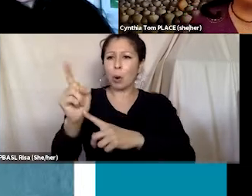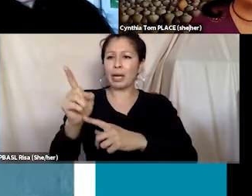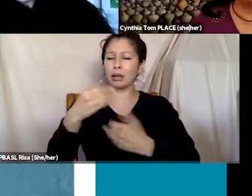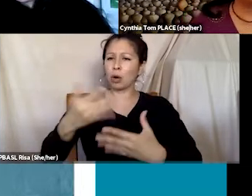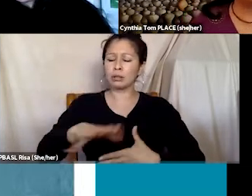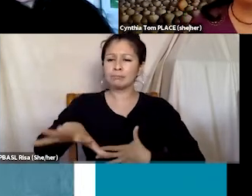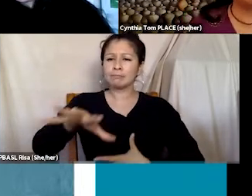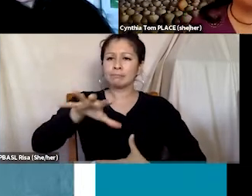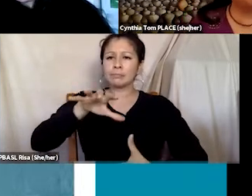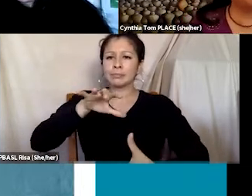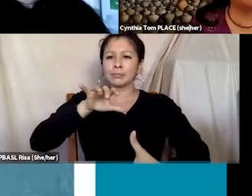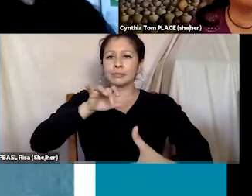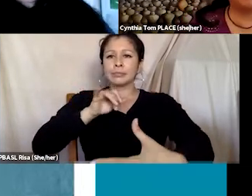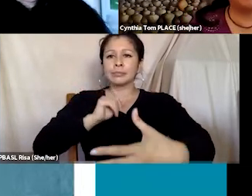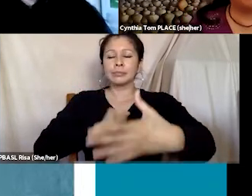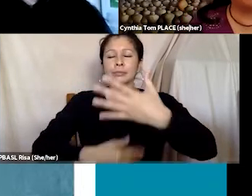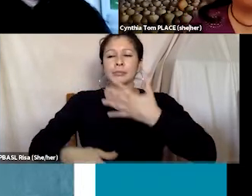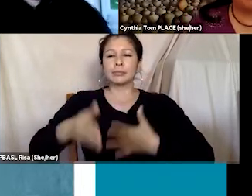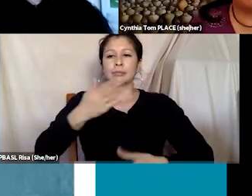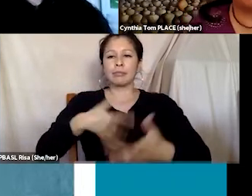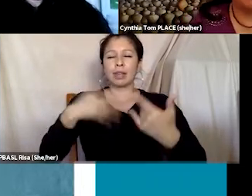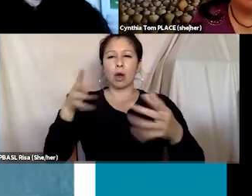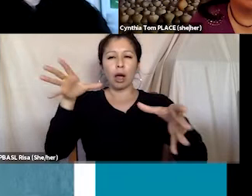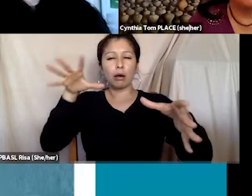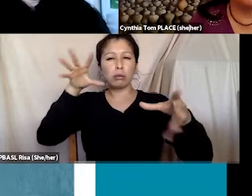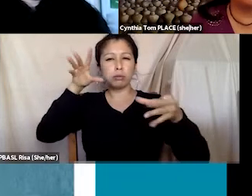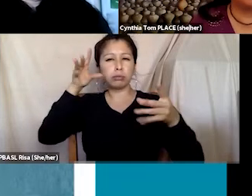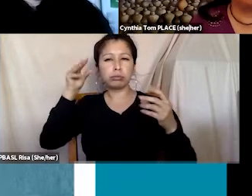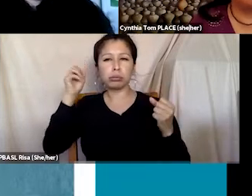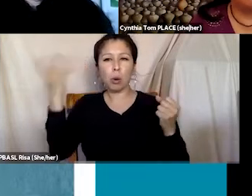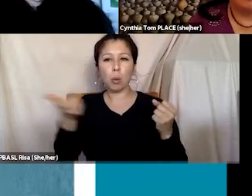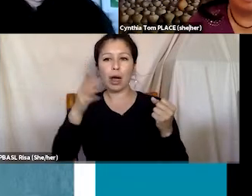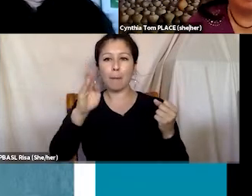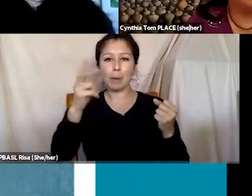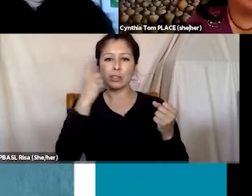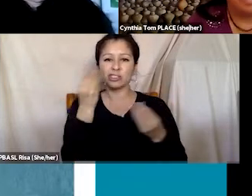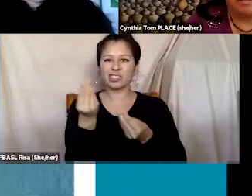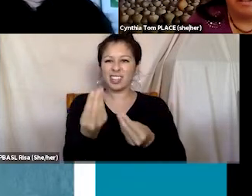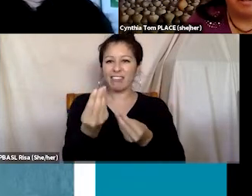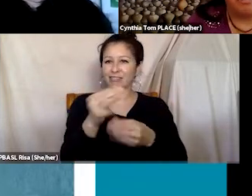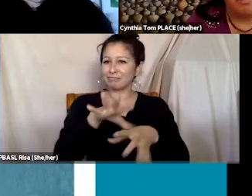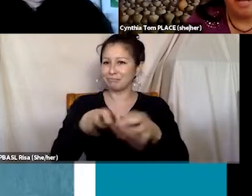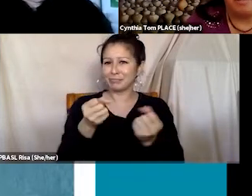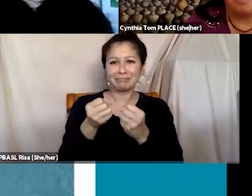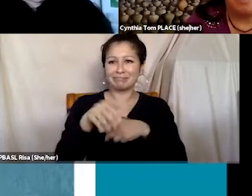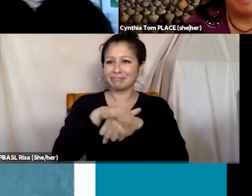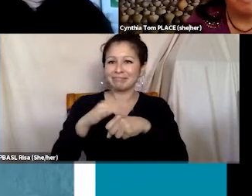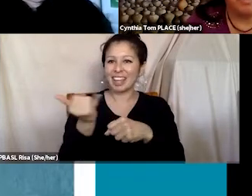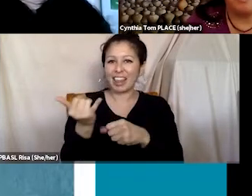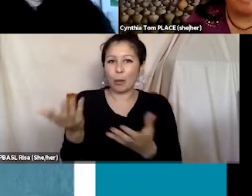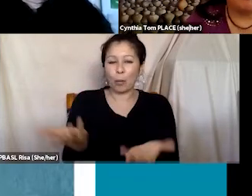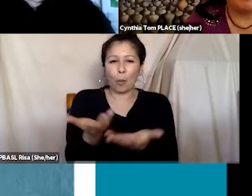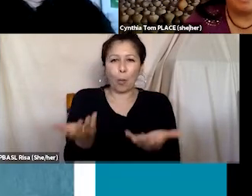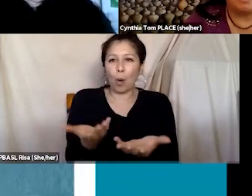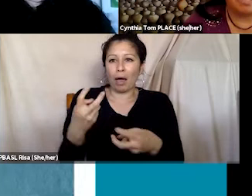kind of metaphorically absorb what Barbara just gave you in a nutshell, like what